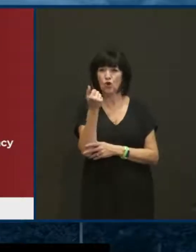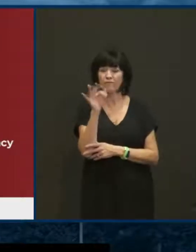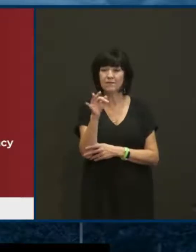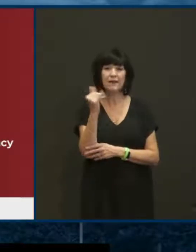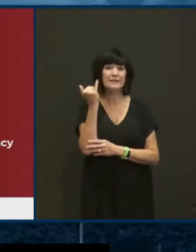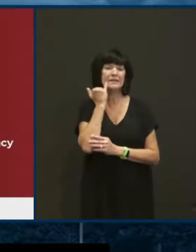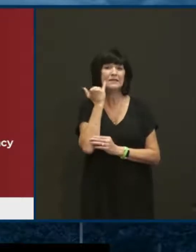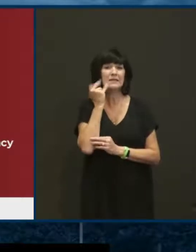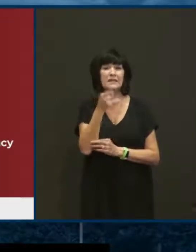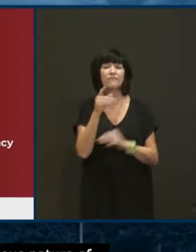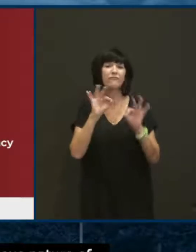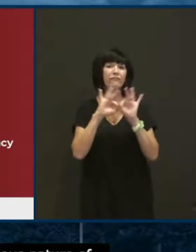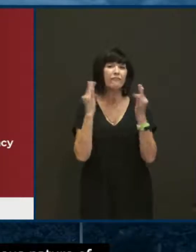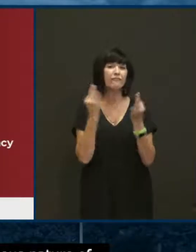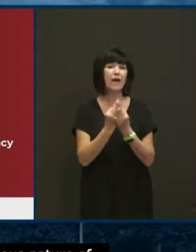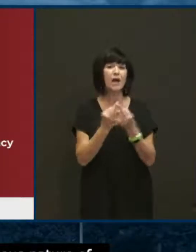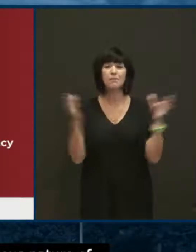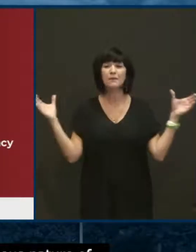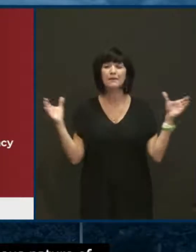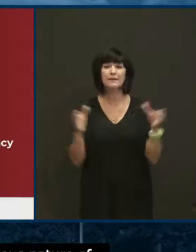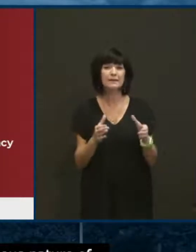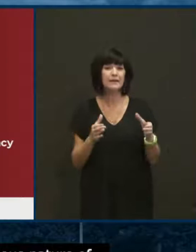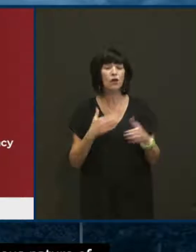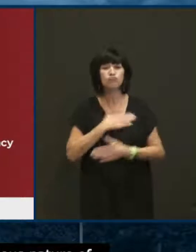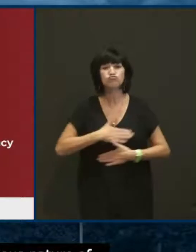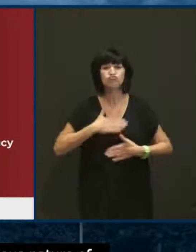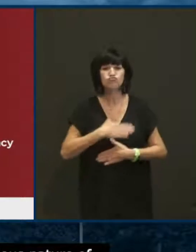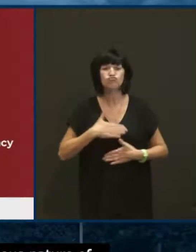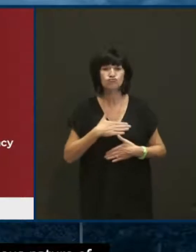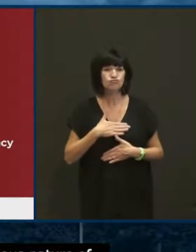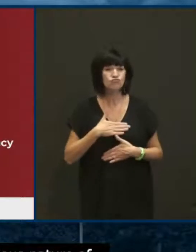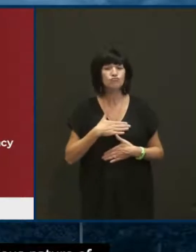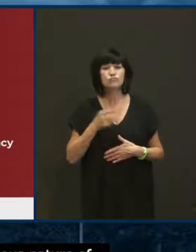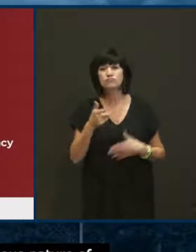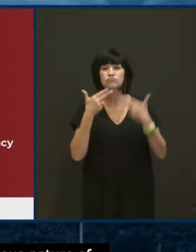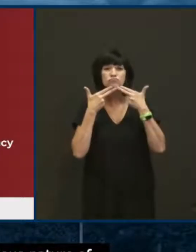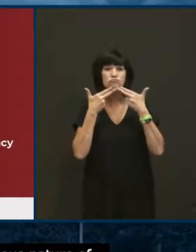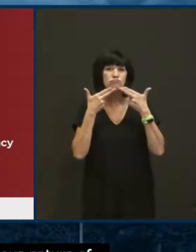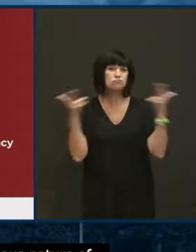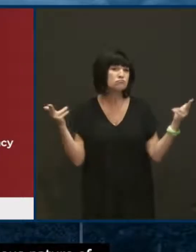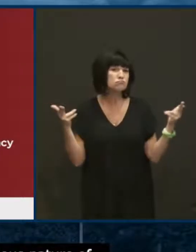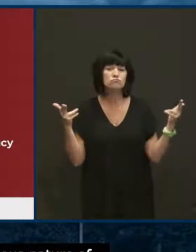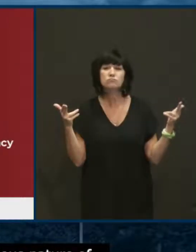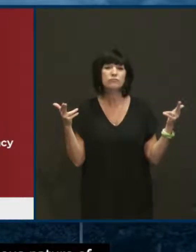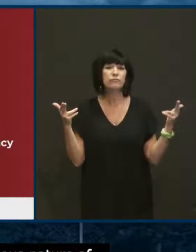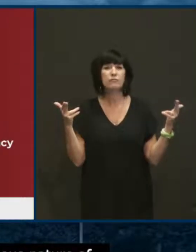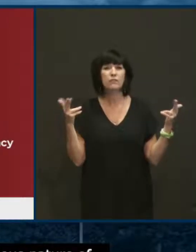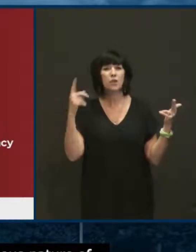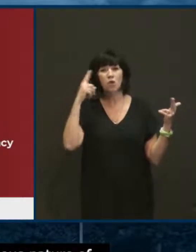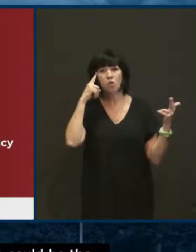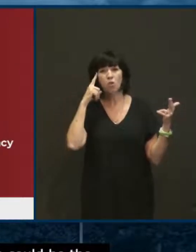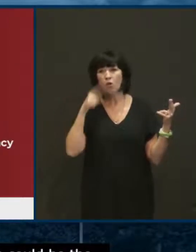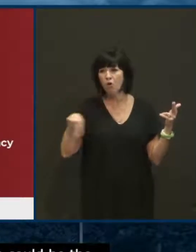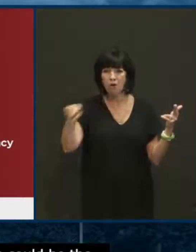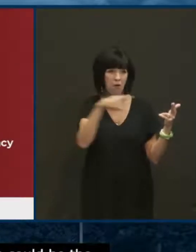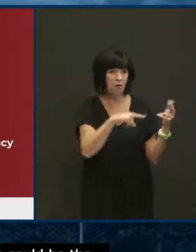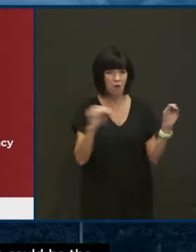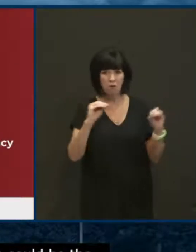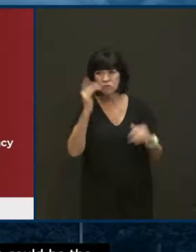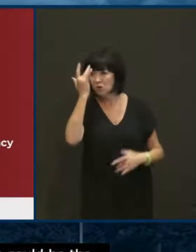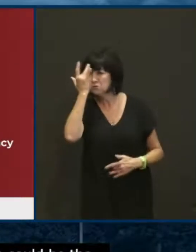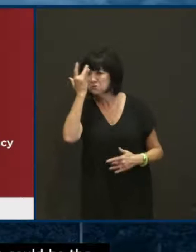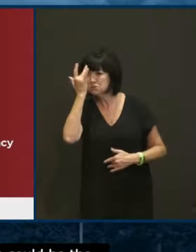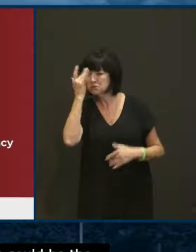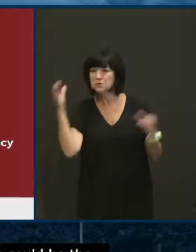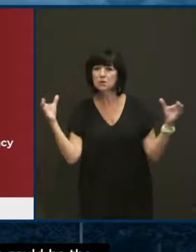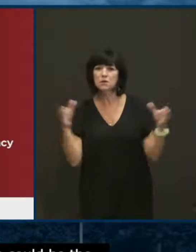family get-together and nobody, it could be the case that nobody is symptomatic, nobody knows that they're shedding the virus, and